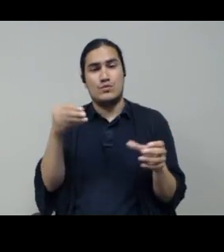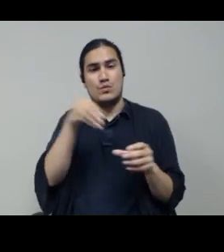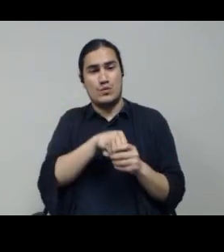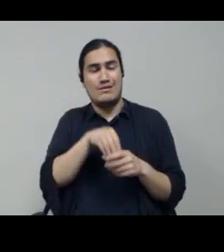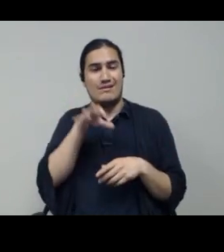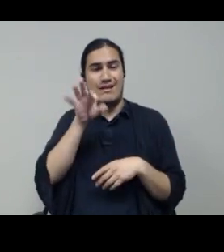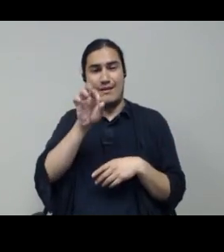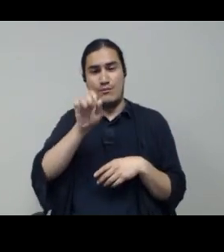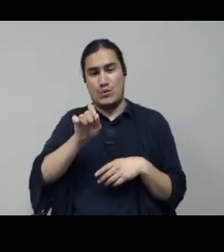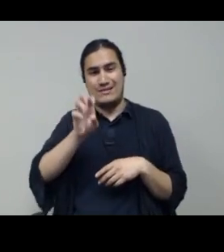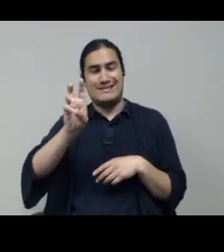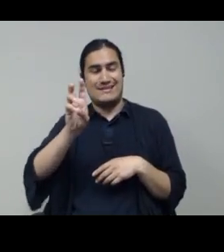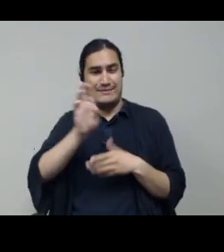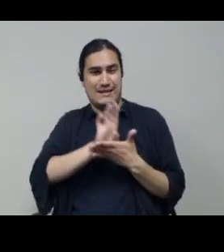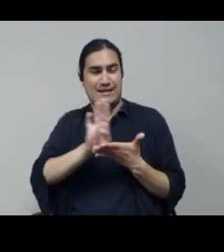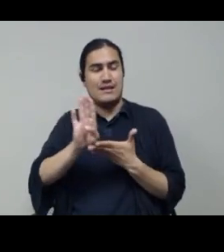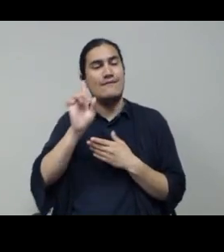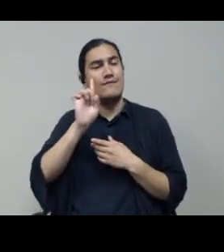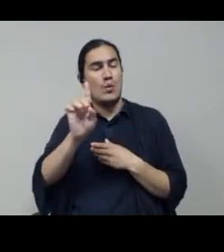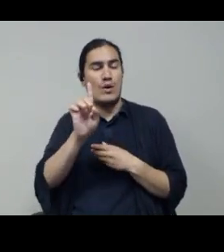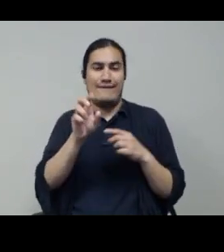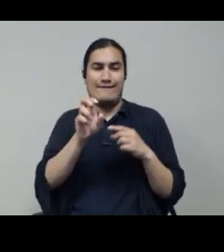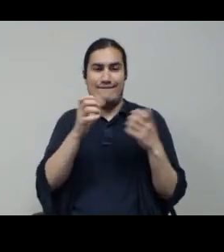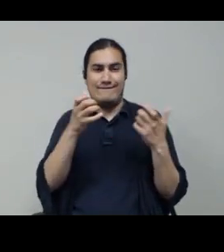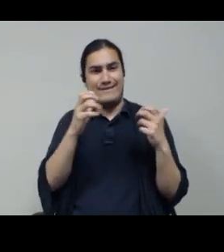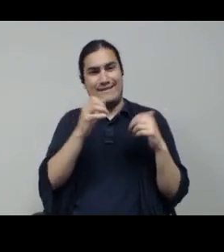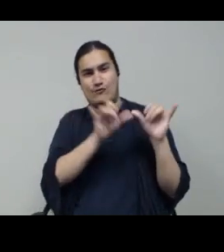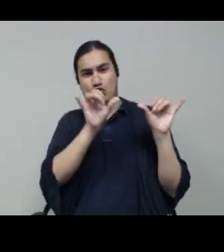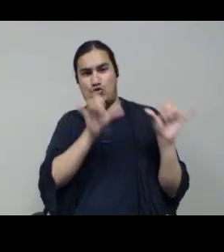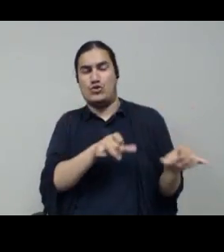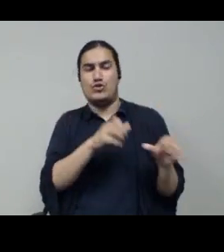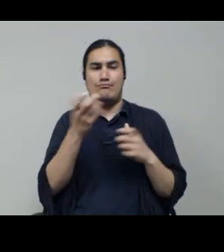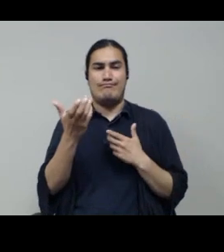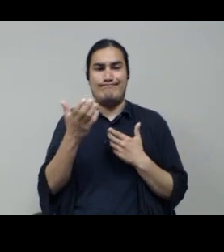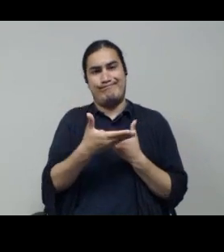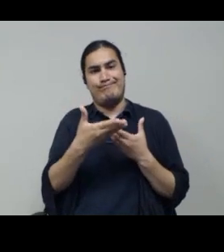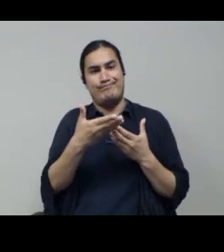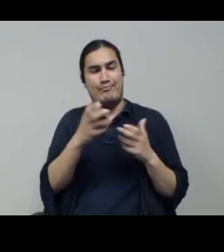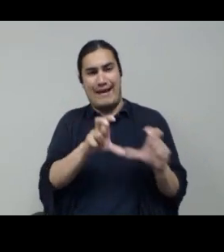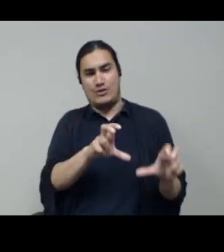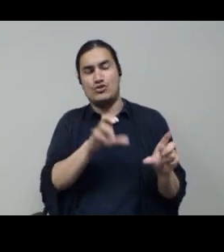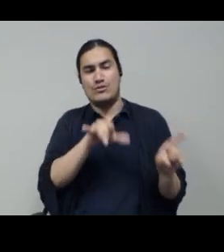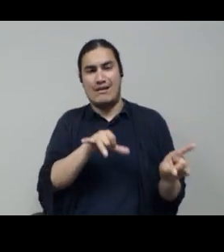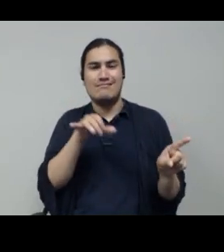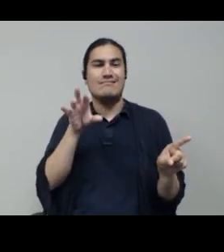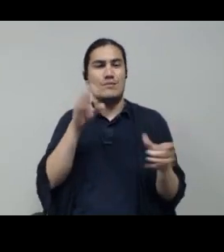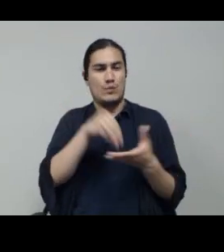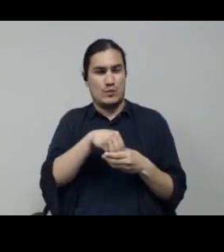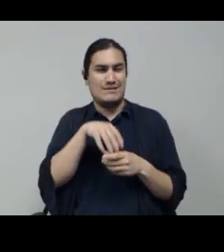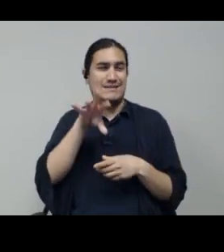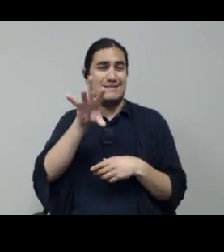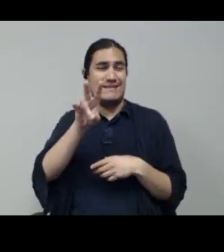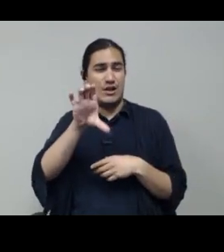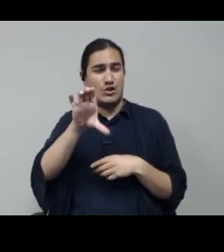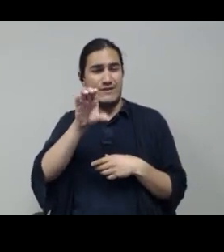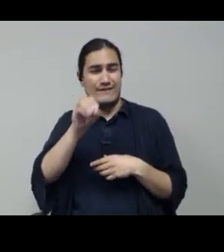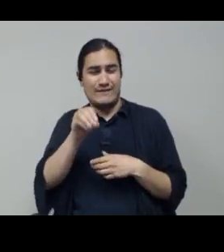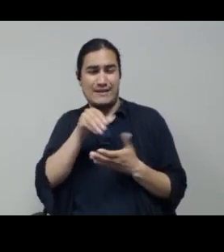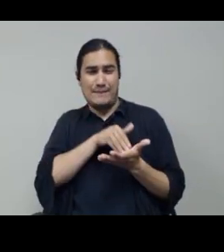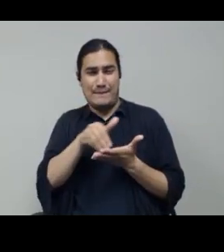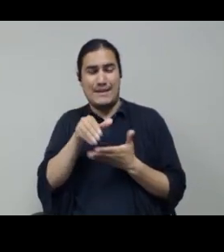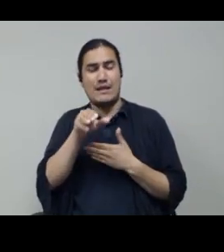billion transportation infrastructure package. The May revision also includes $750 million in incentive grants to transit and